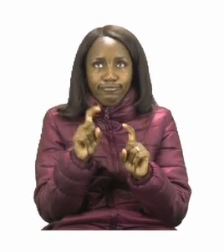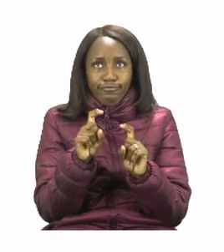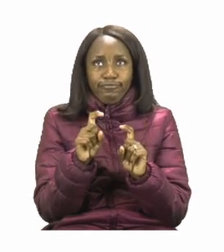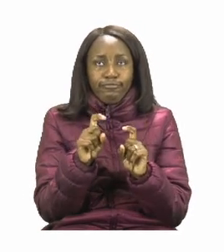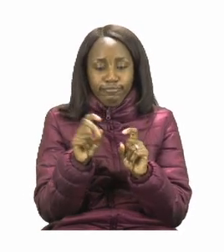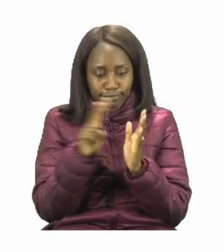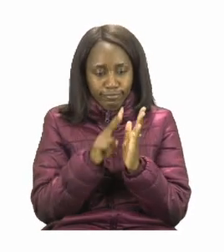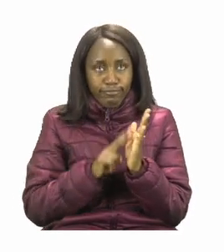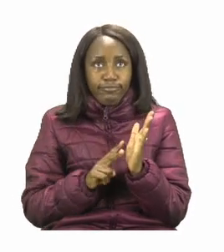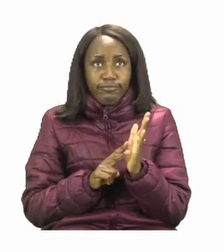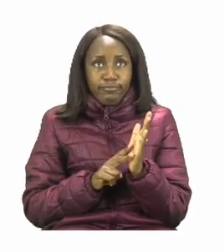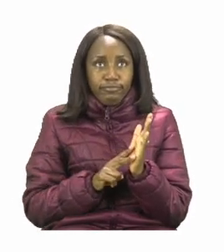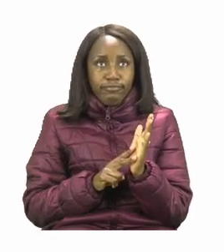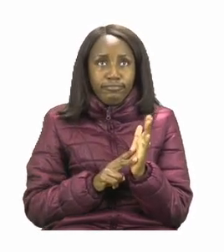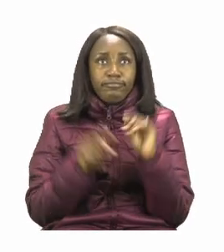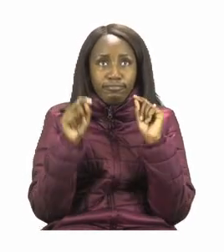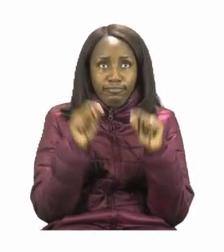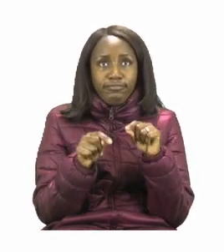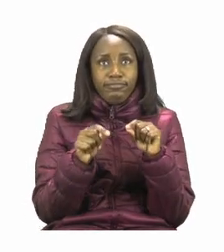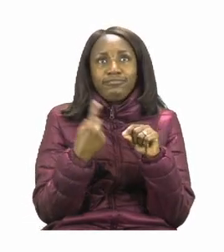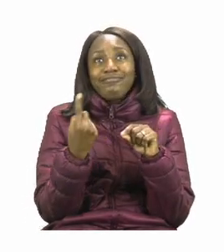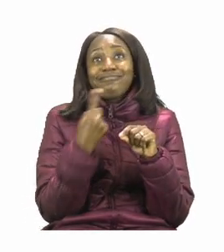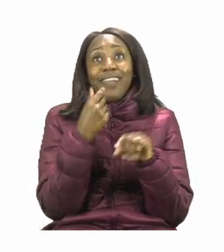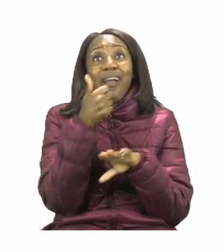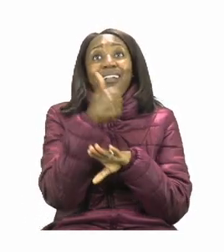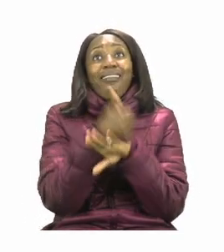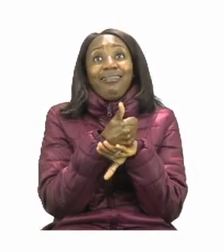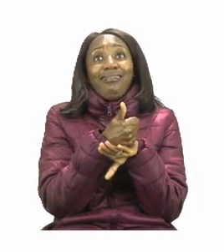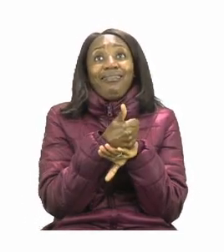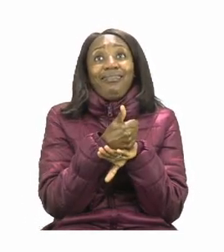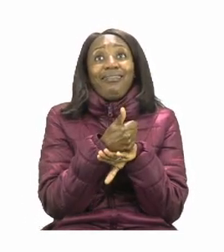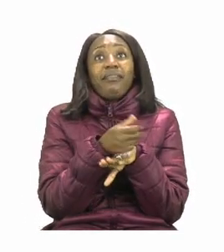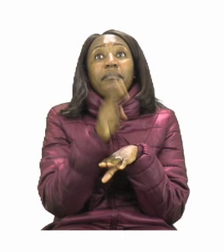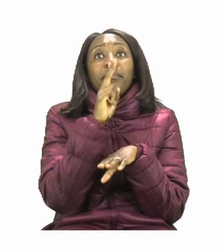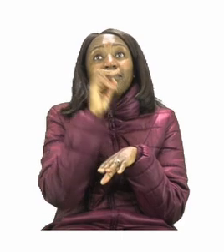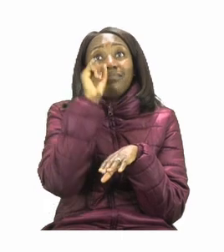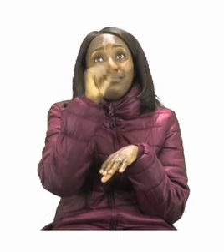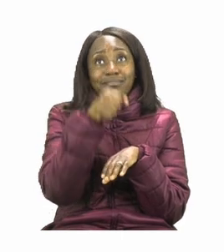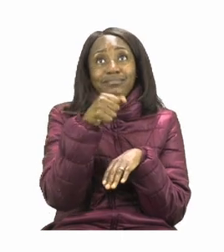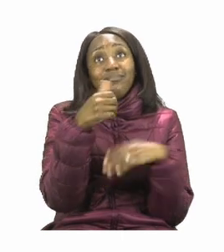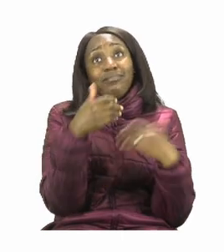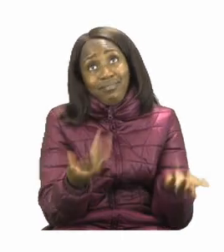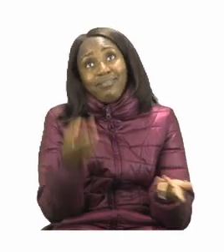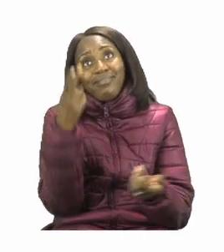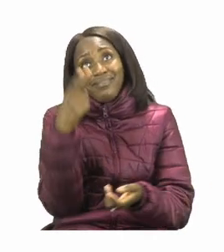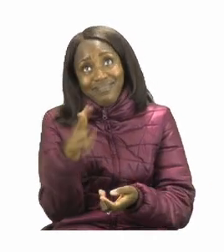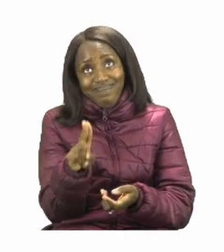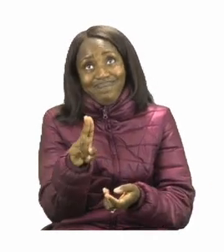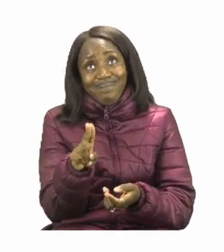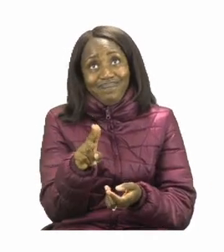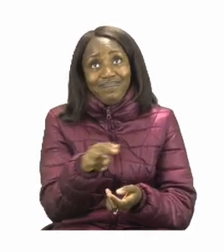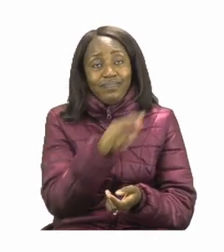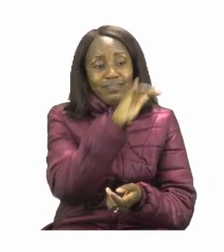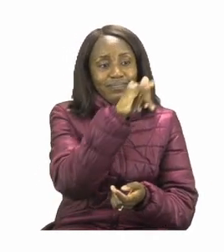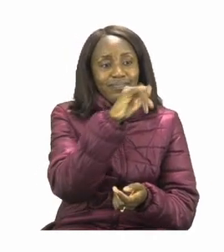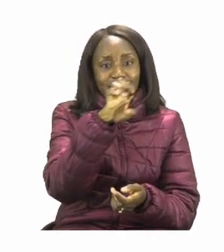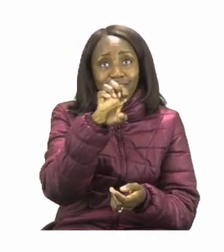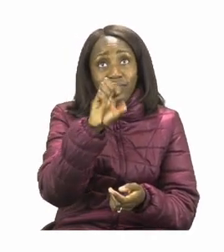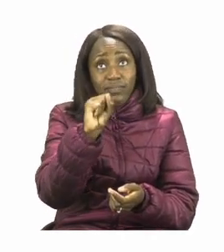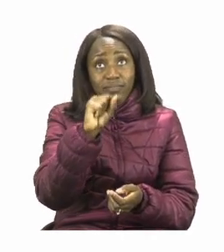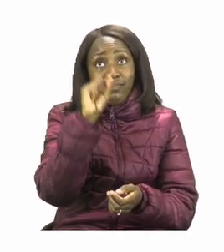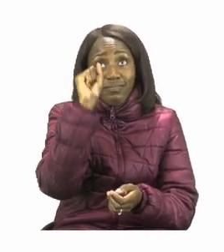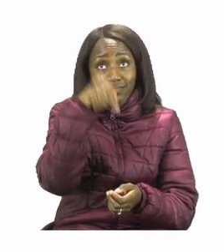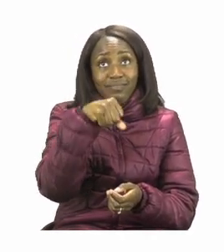questions. Today, you are lucky. All you have to do is write yes or